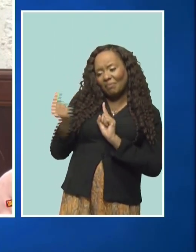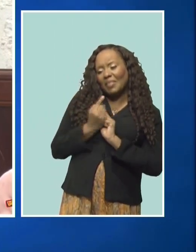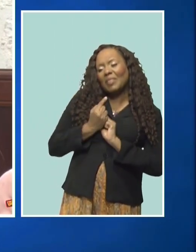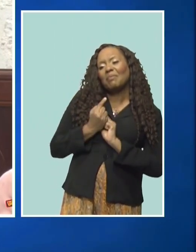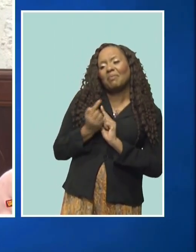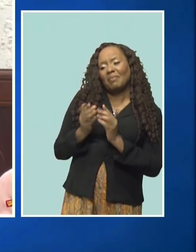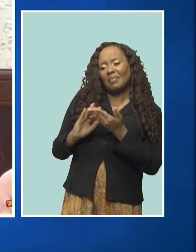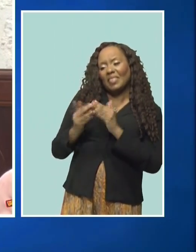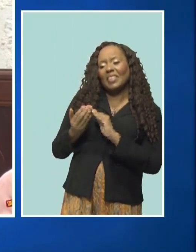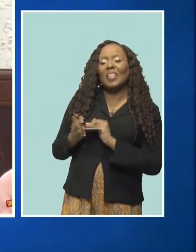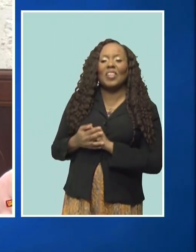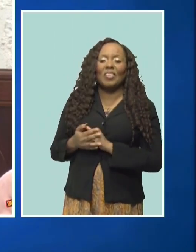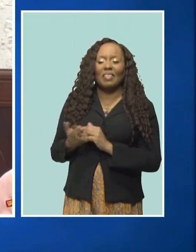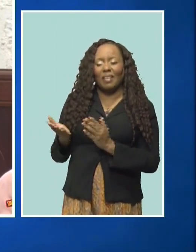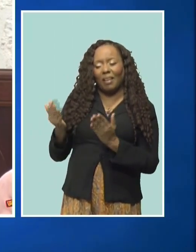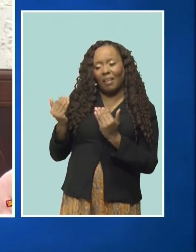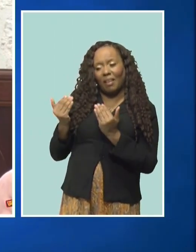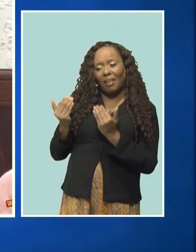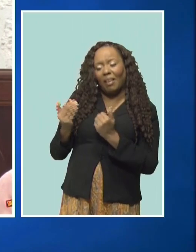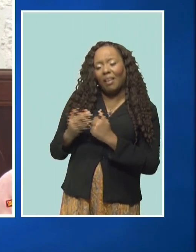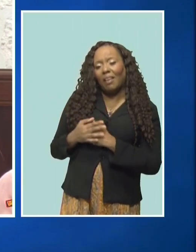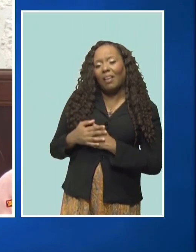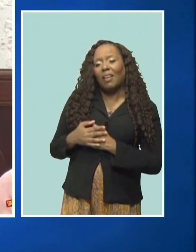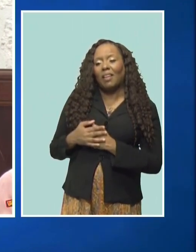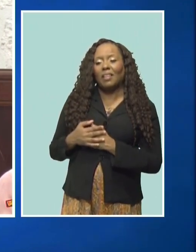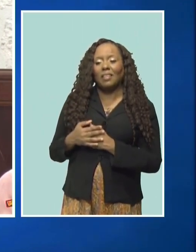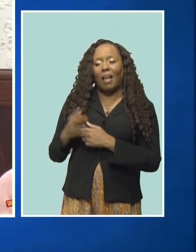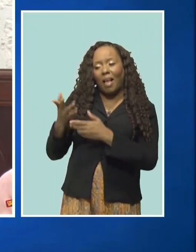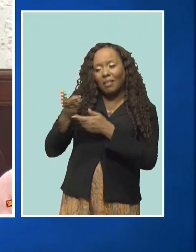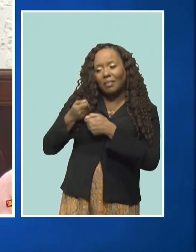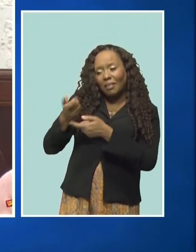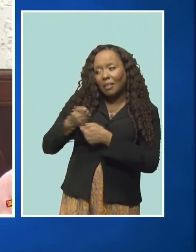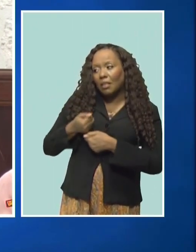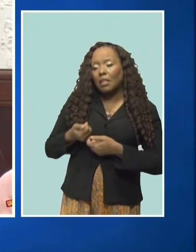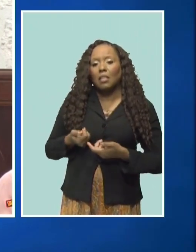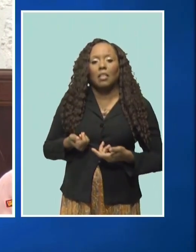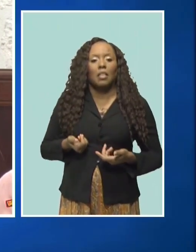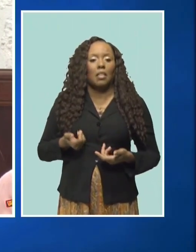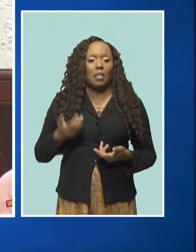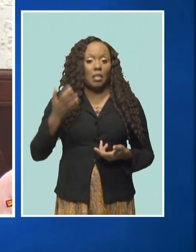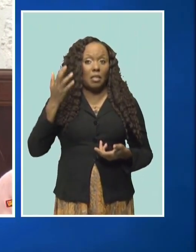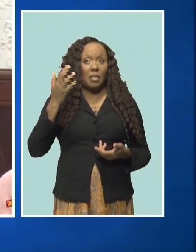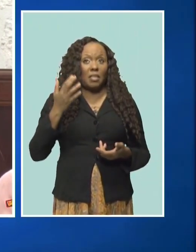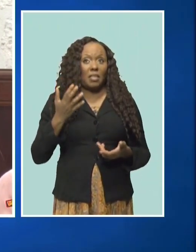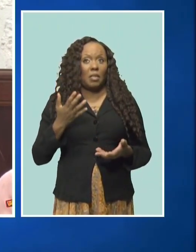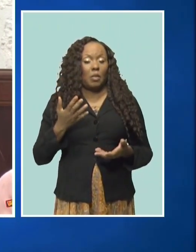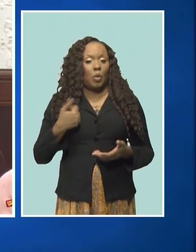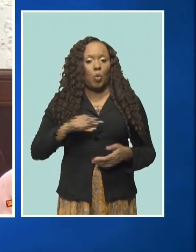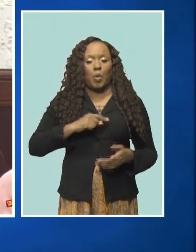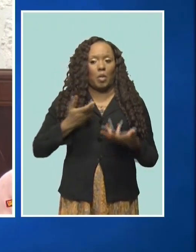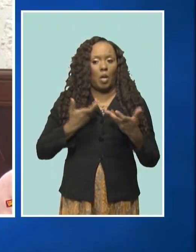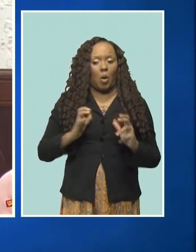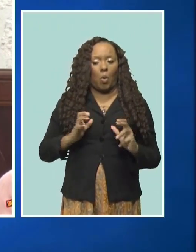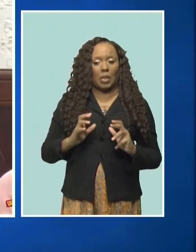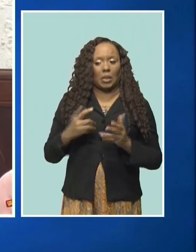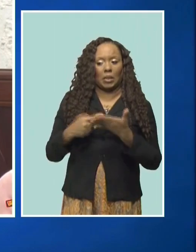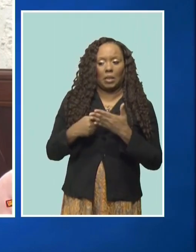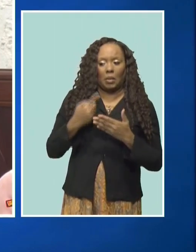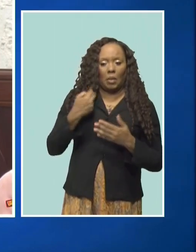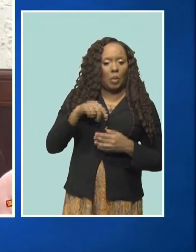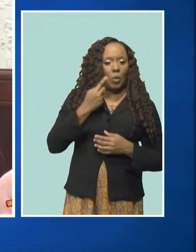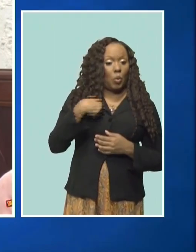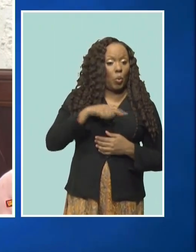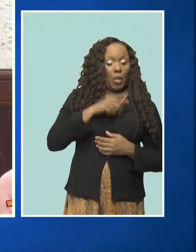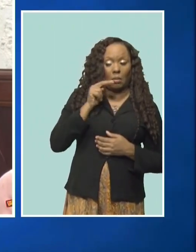that. We don't like to talk about these things because they represent a nasty and unpleasant